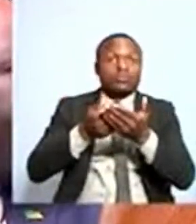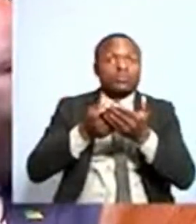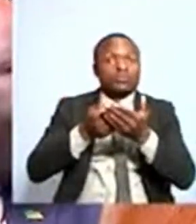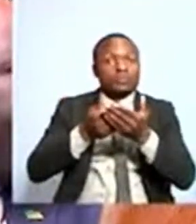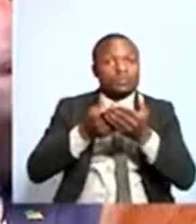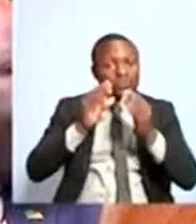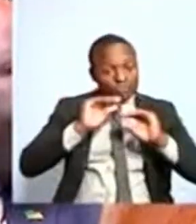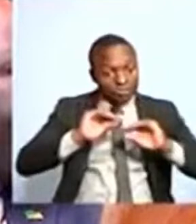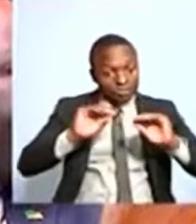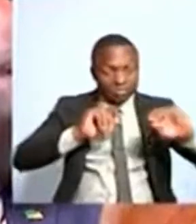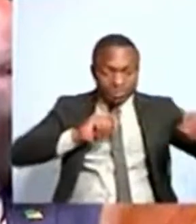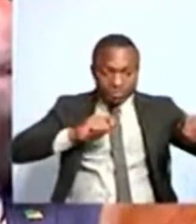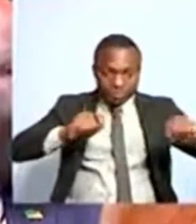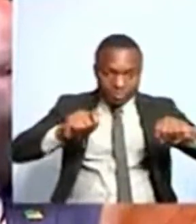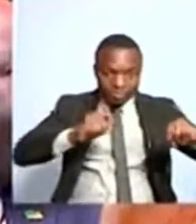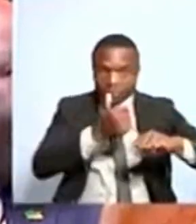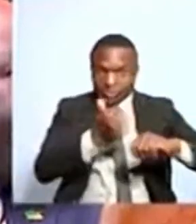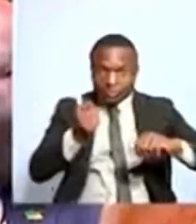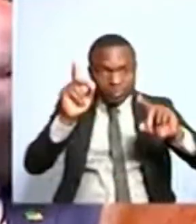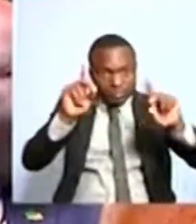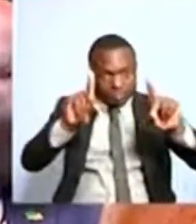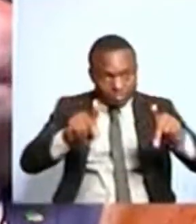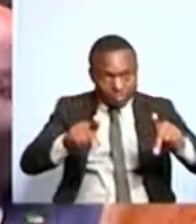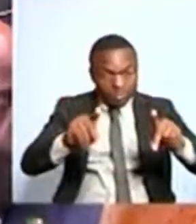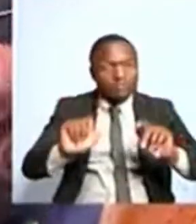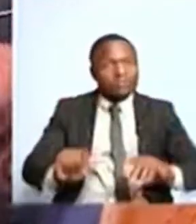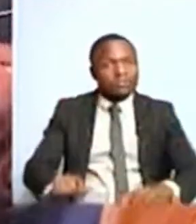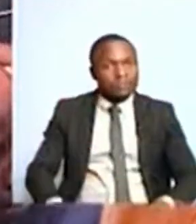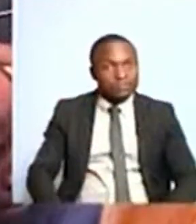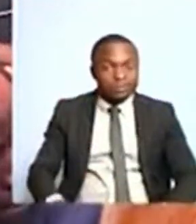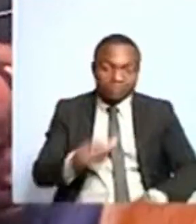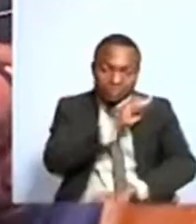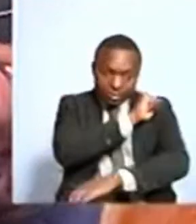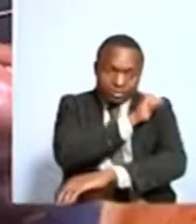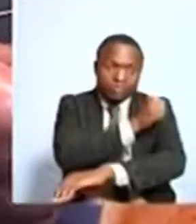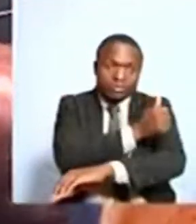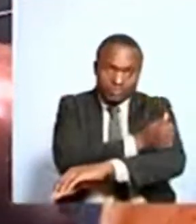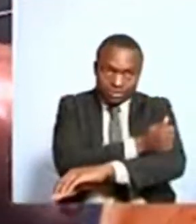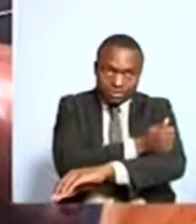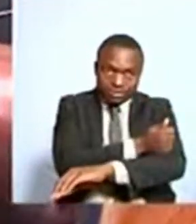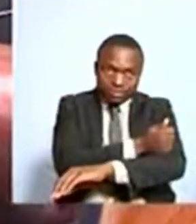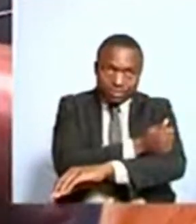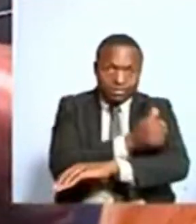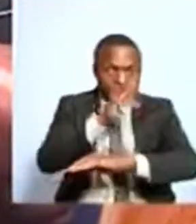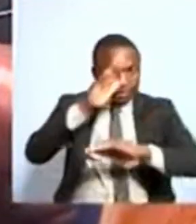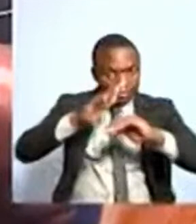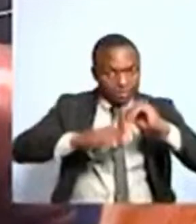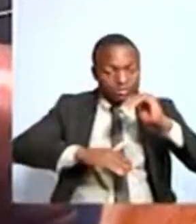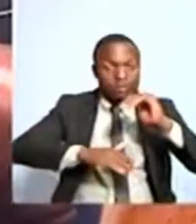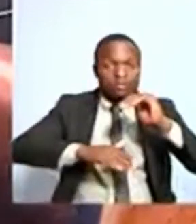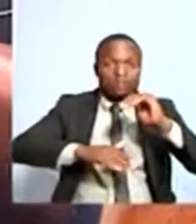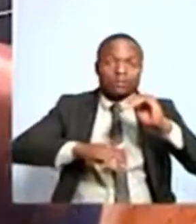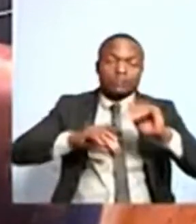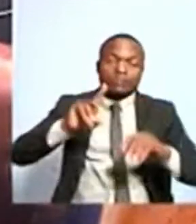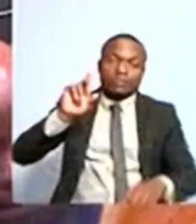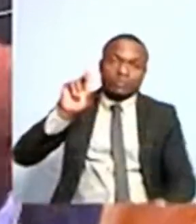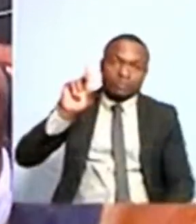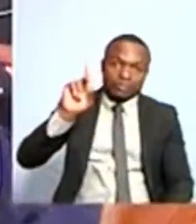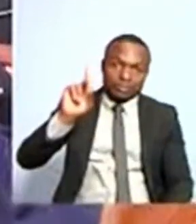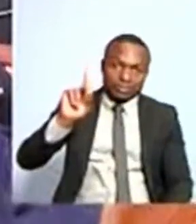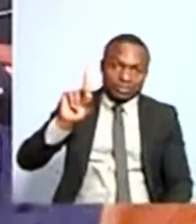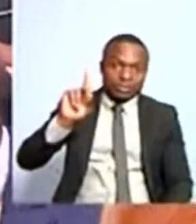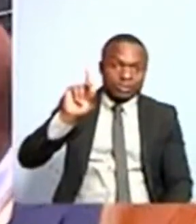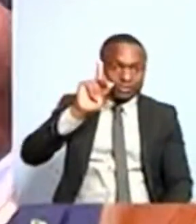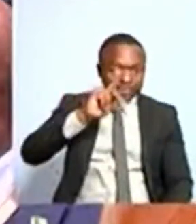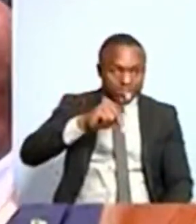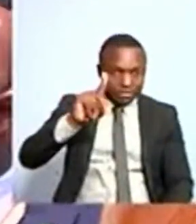or control of any person or authority other than the Director of